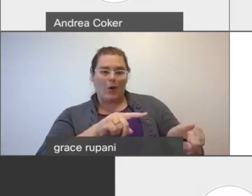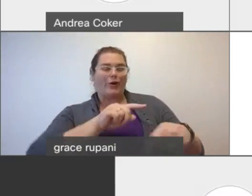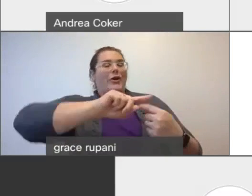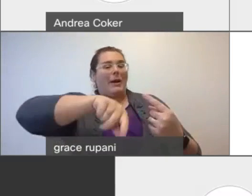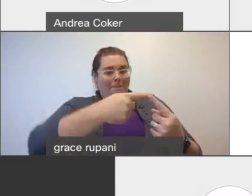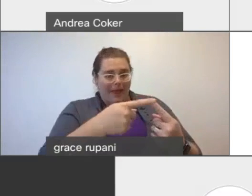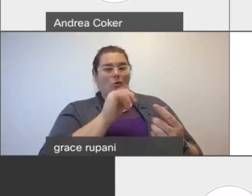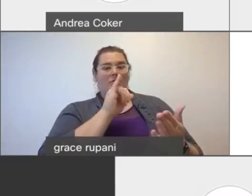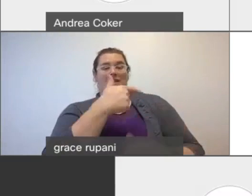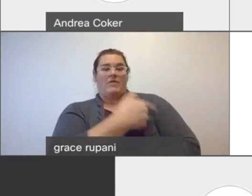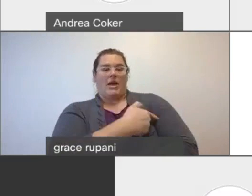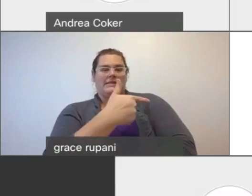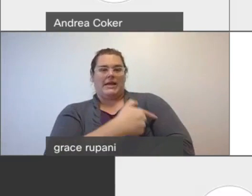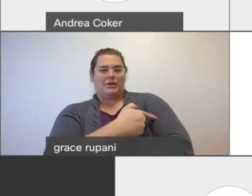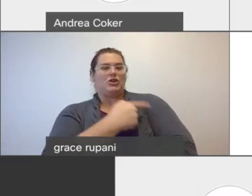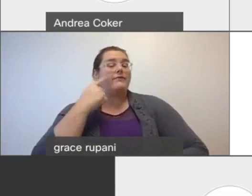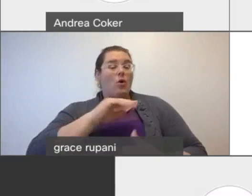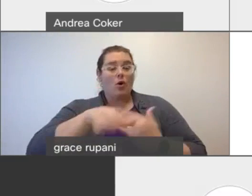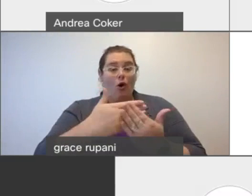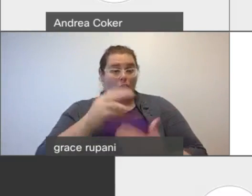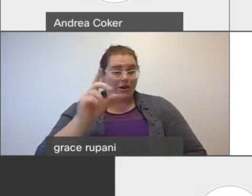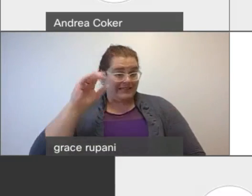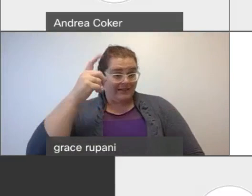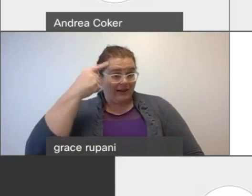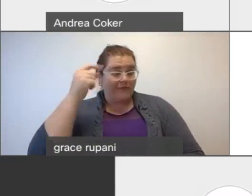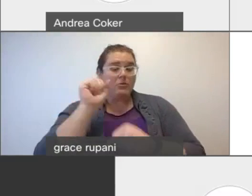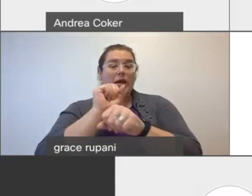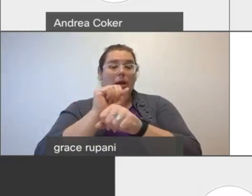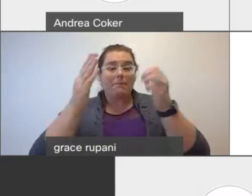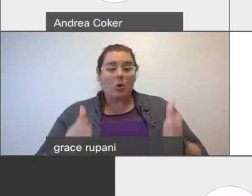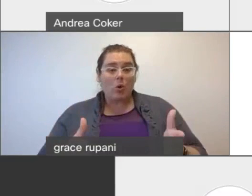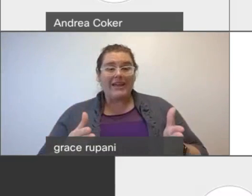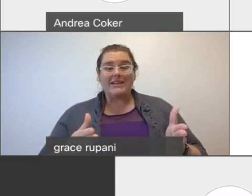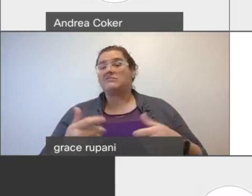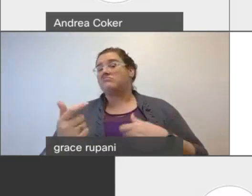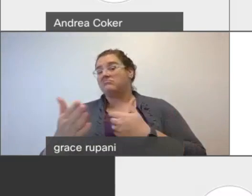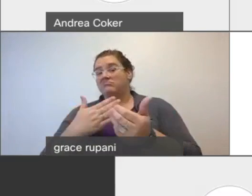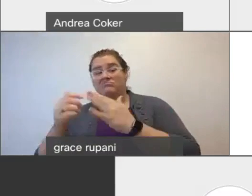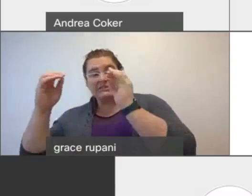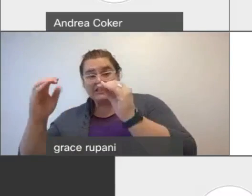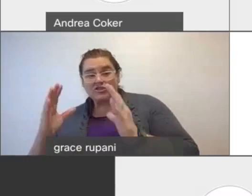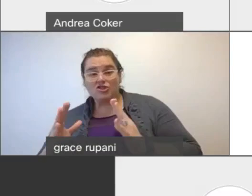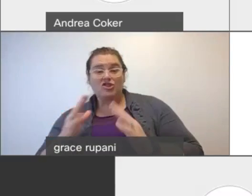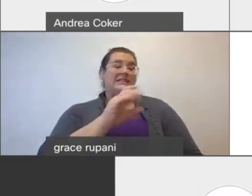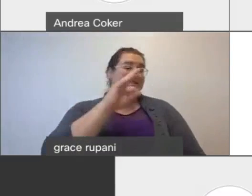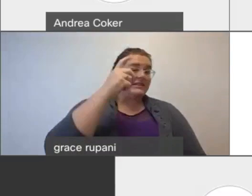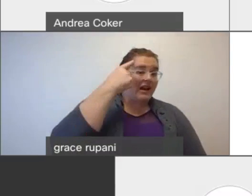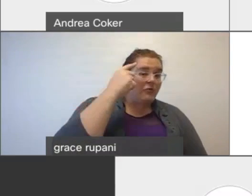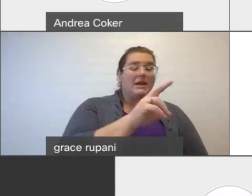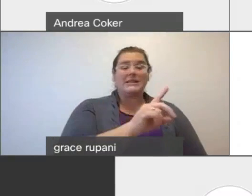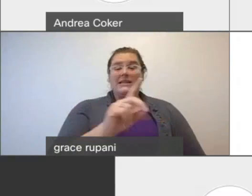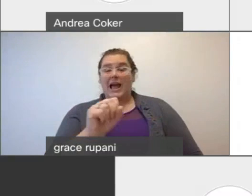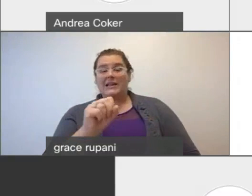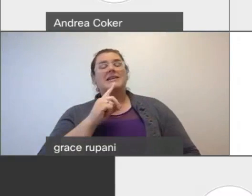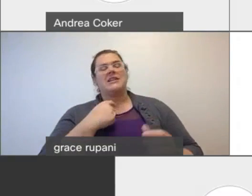published for DC government employees, requiring that by September 19th, all DC